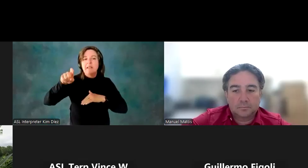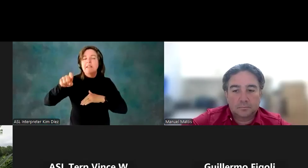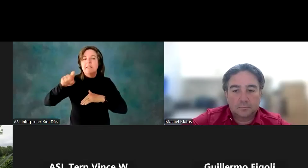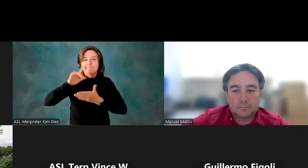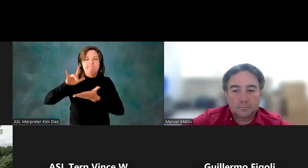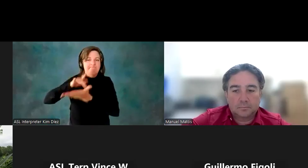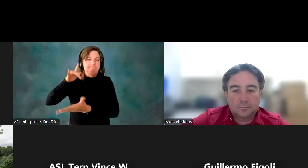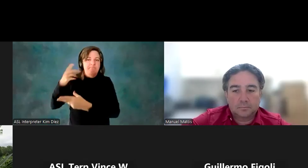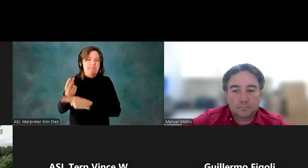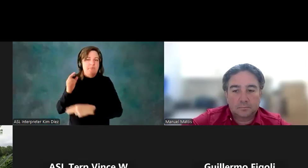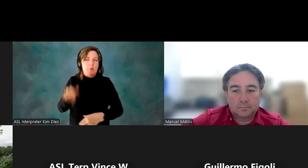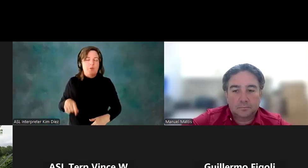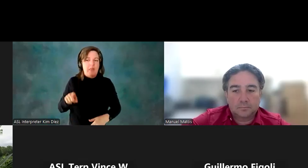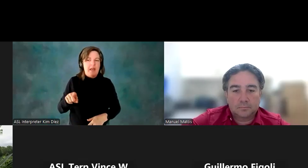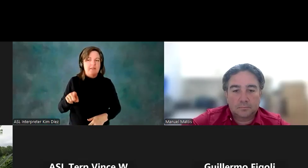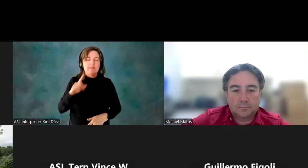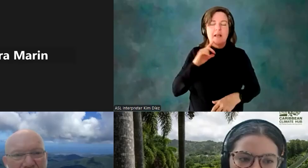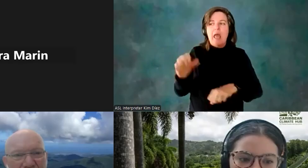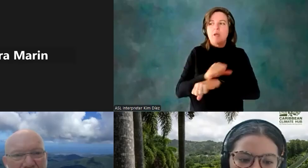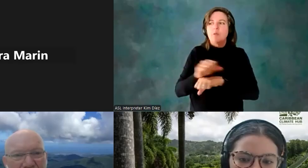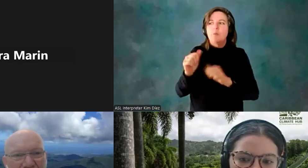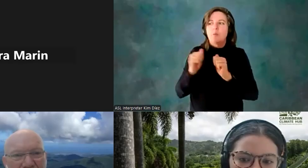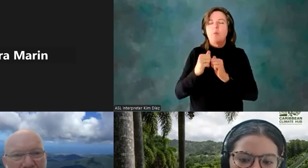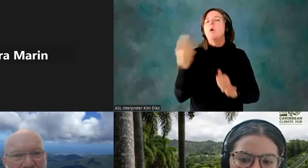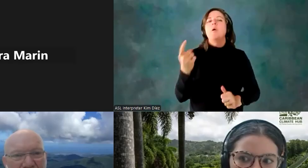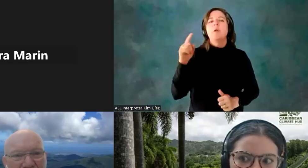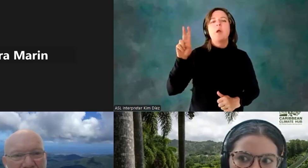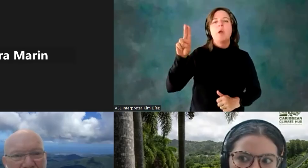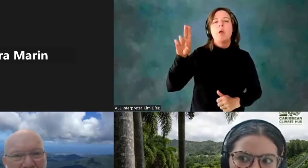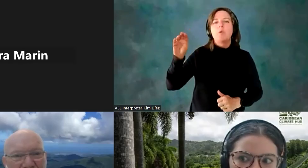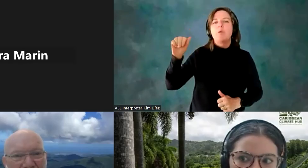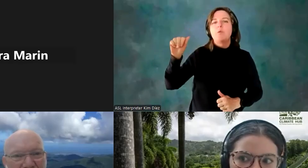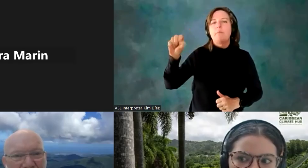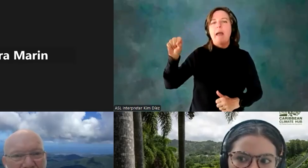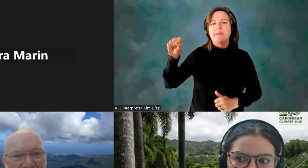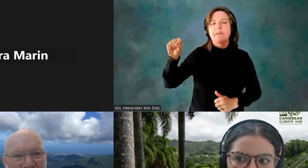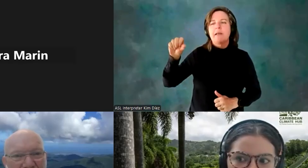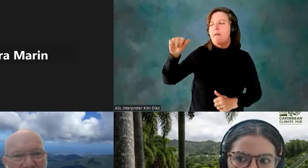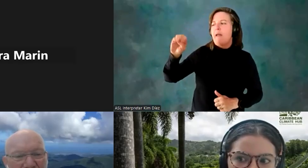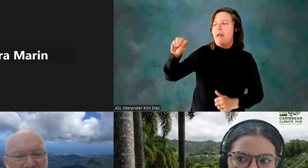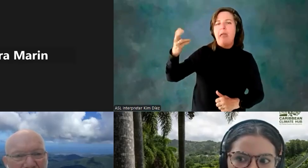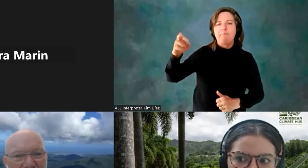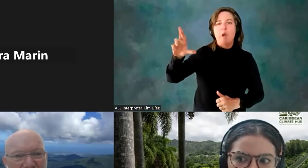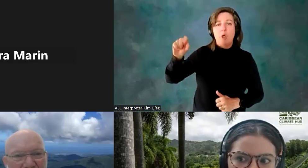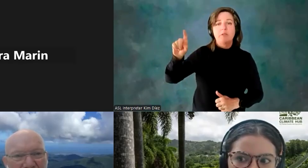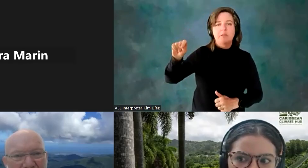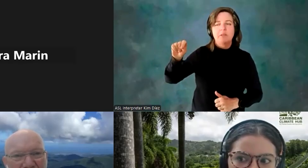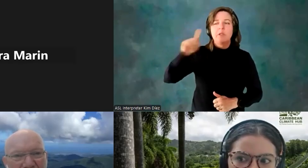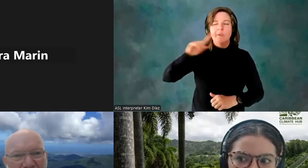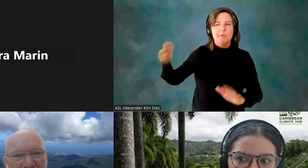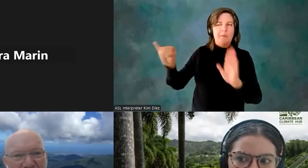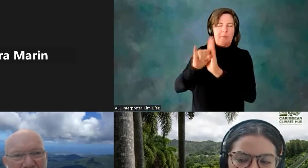And working with somebody from UMass Amherst who identified basically the difference